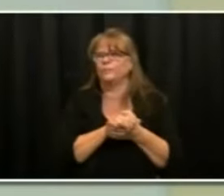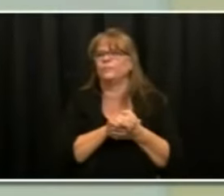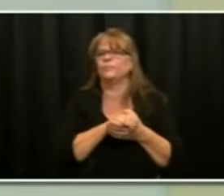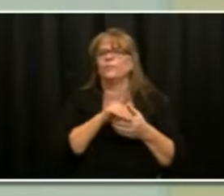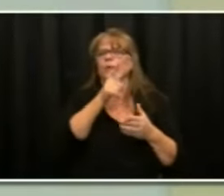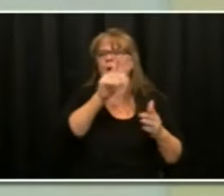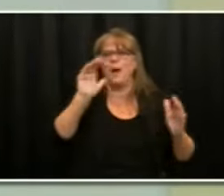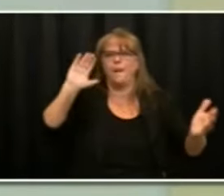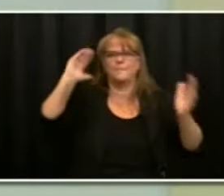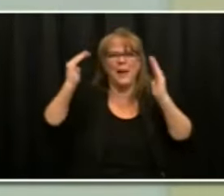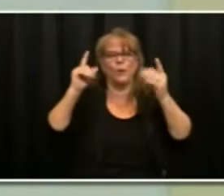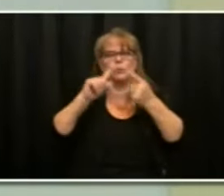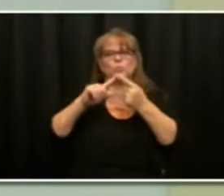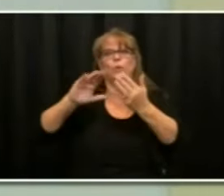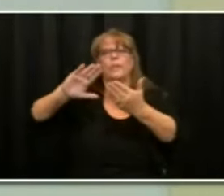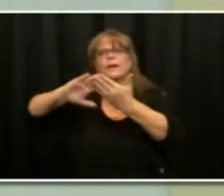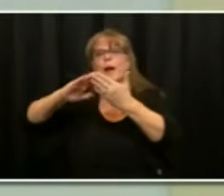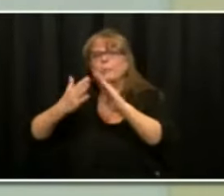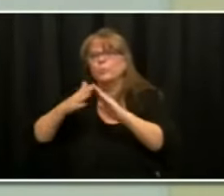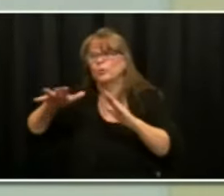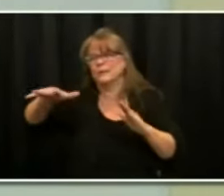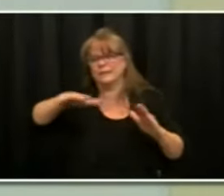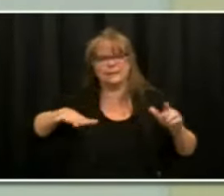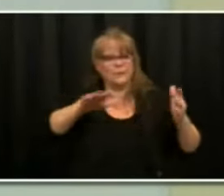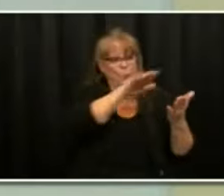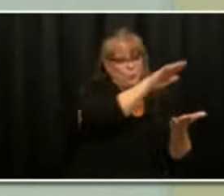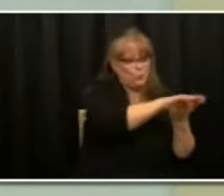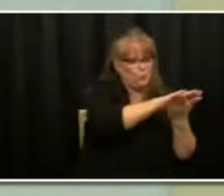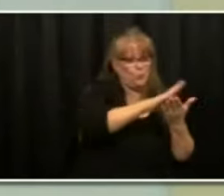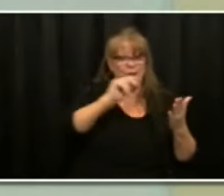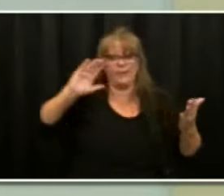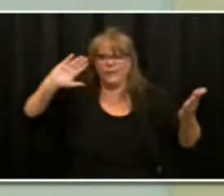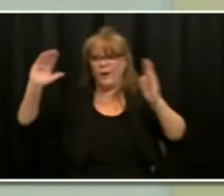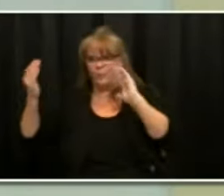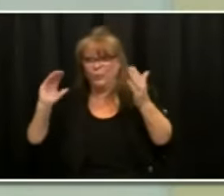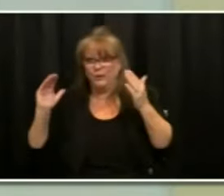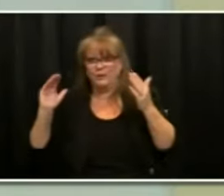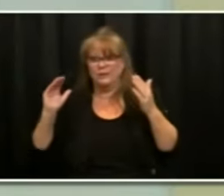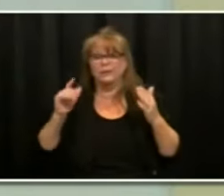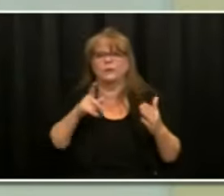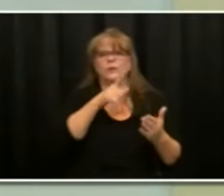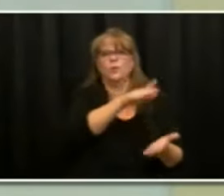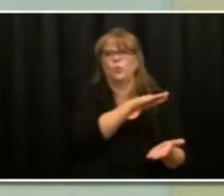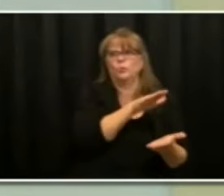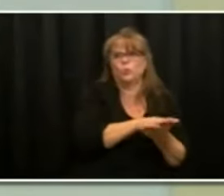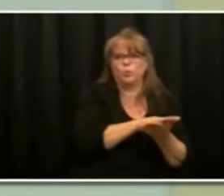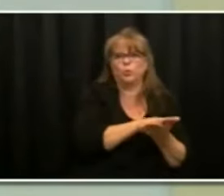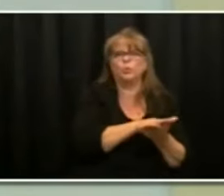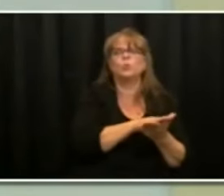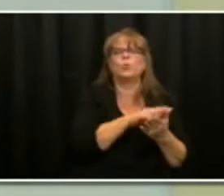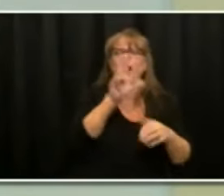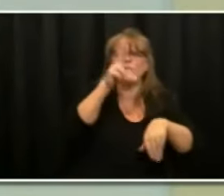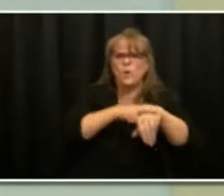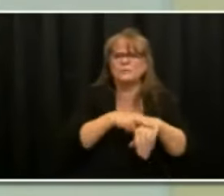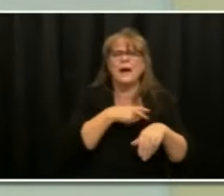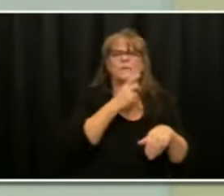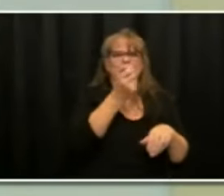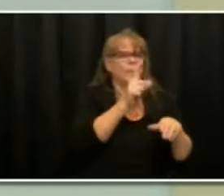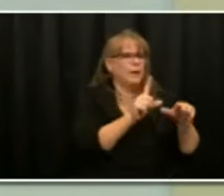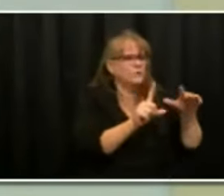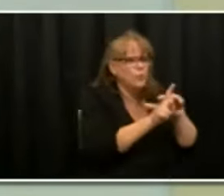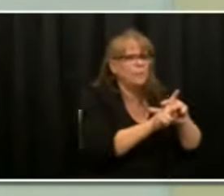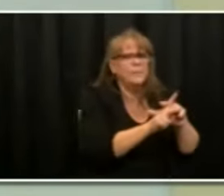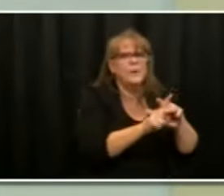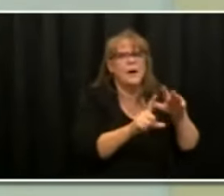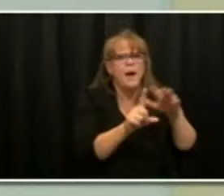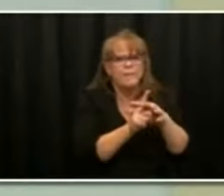that's, we expect to continue to see cases occurring in schools. As the governor mentioned, our goal is really to limit